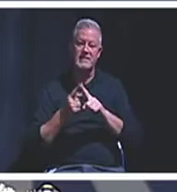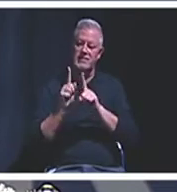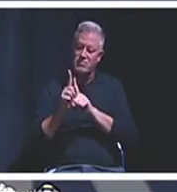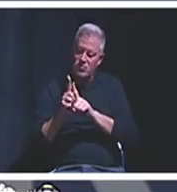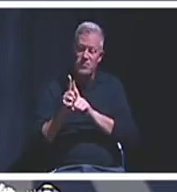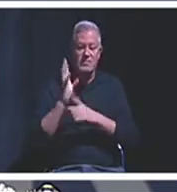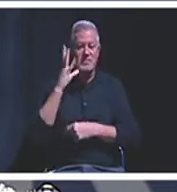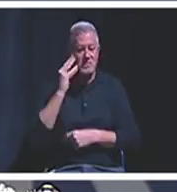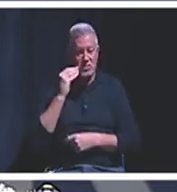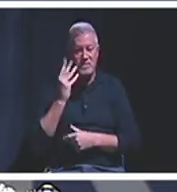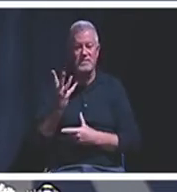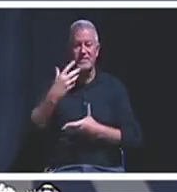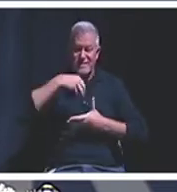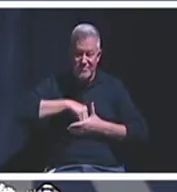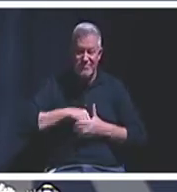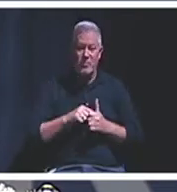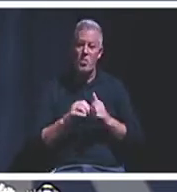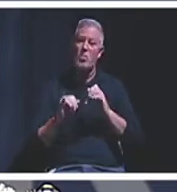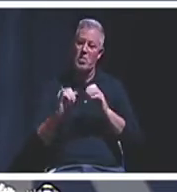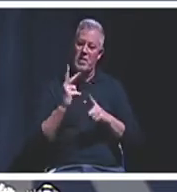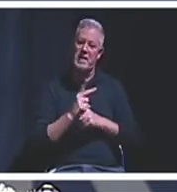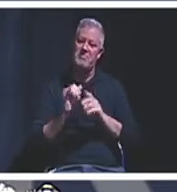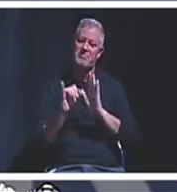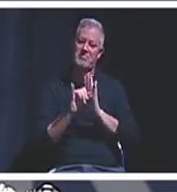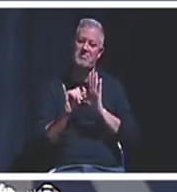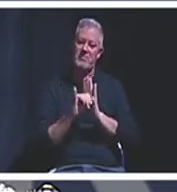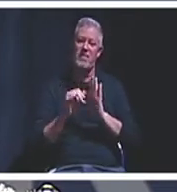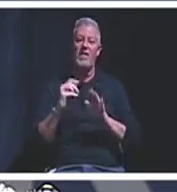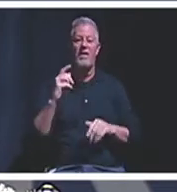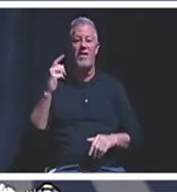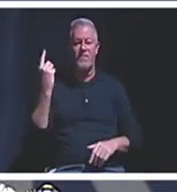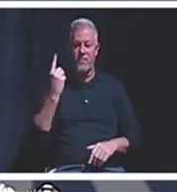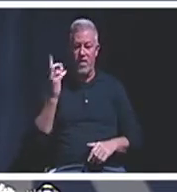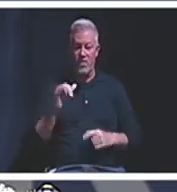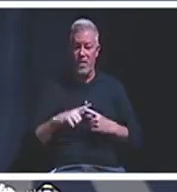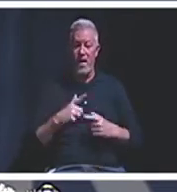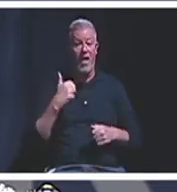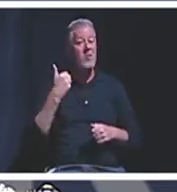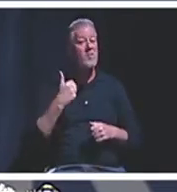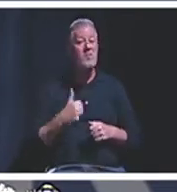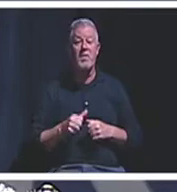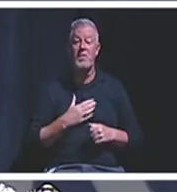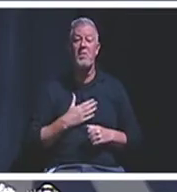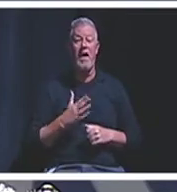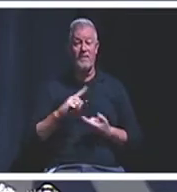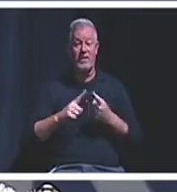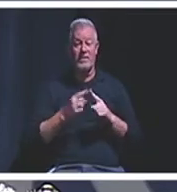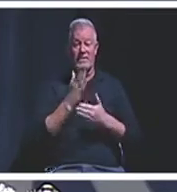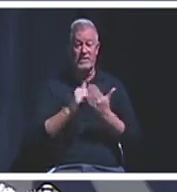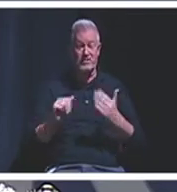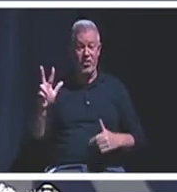experiences that we'll identify with forever. I personally will never forget my friends from Section 3